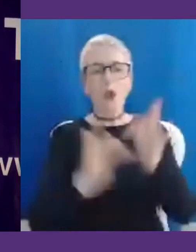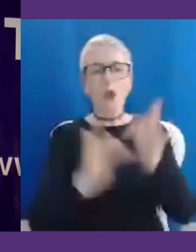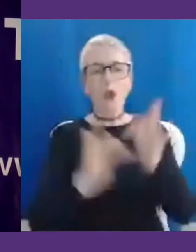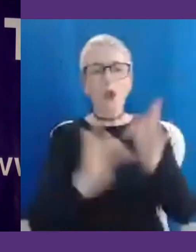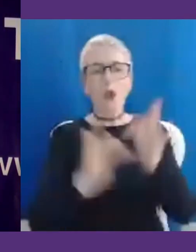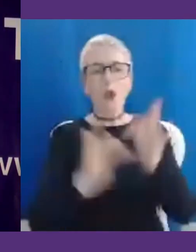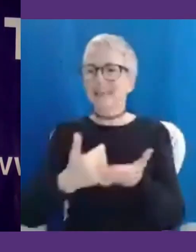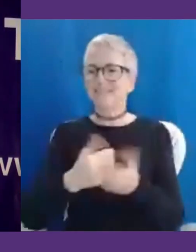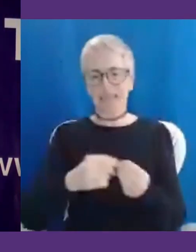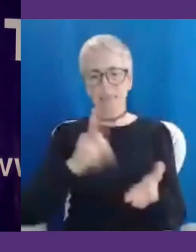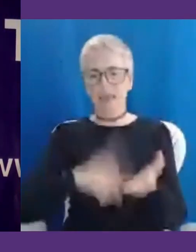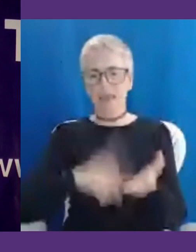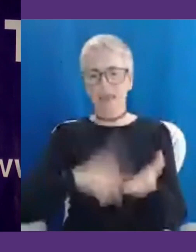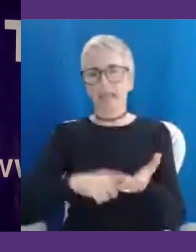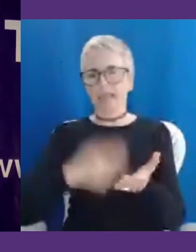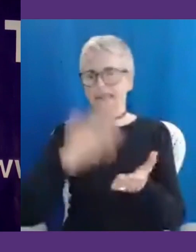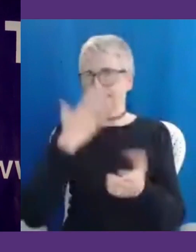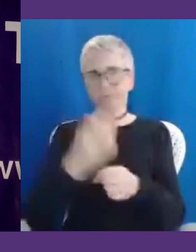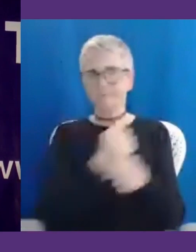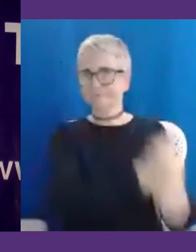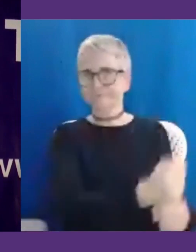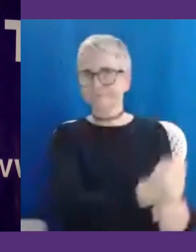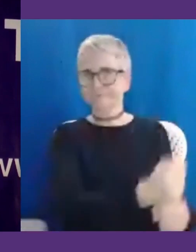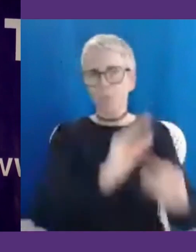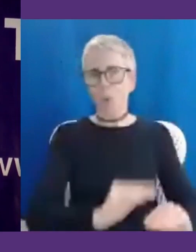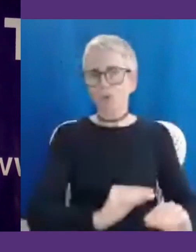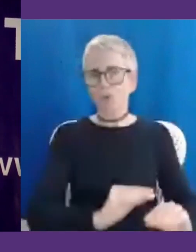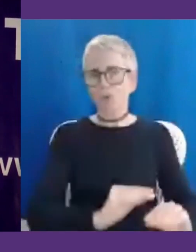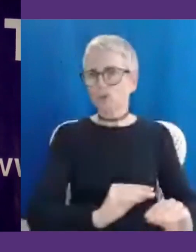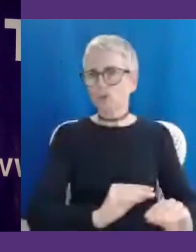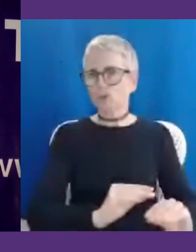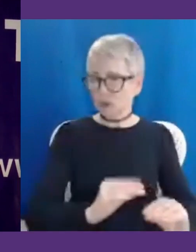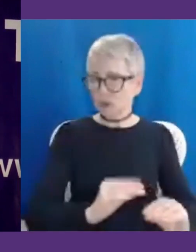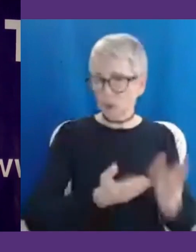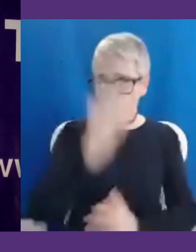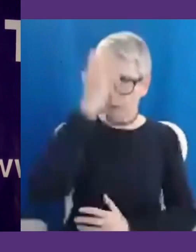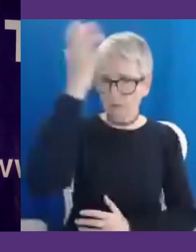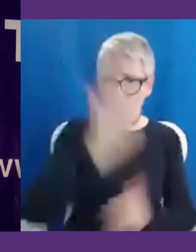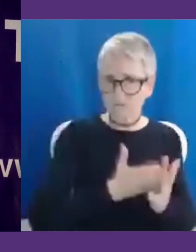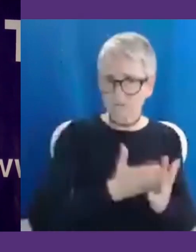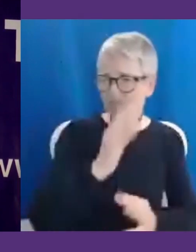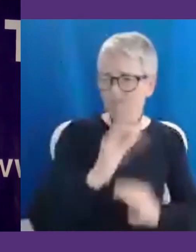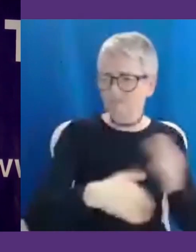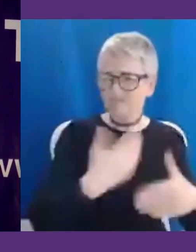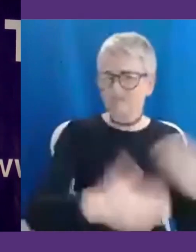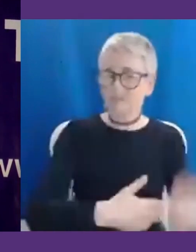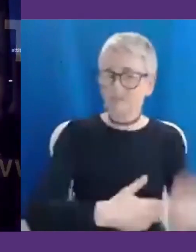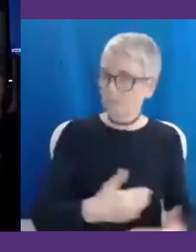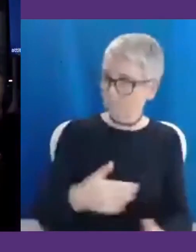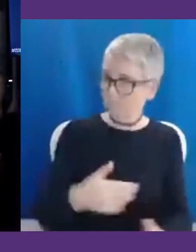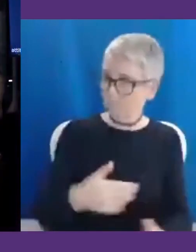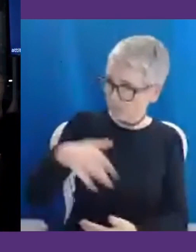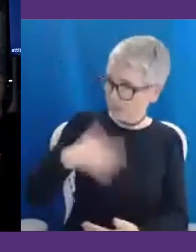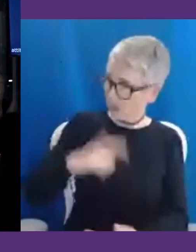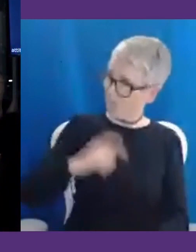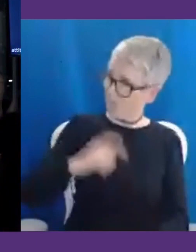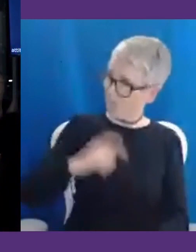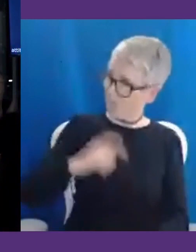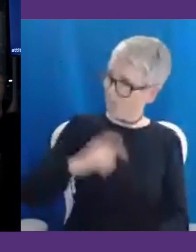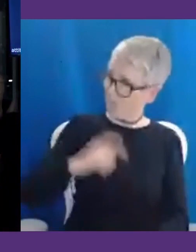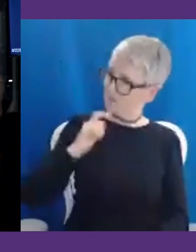terms of attitudes and the fertile ground for the messaging you're doing, are you feeling positive about that at the moment? Yeah,